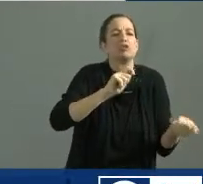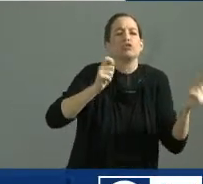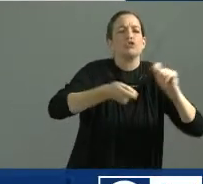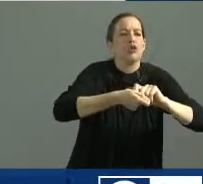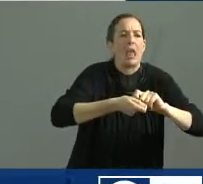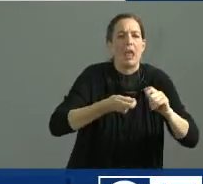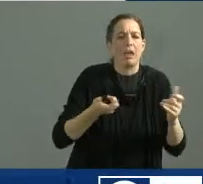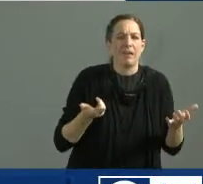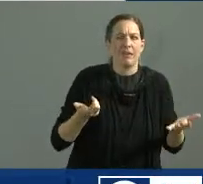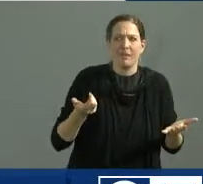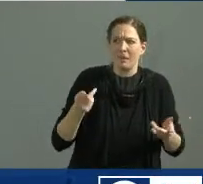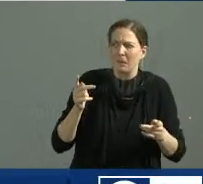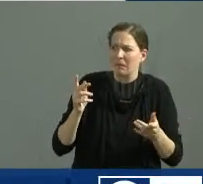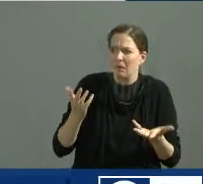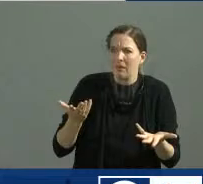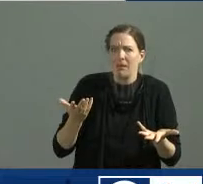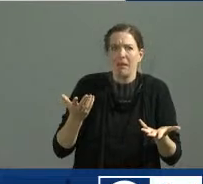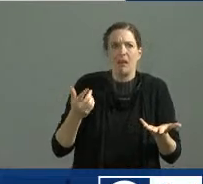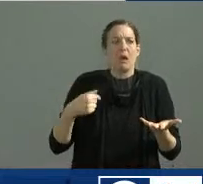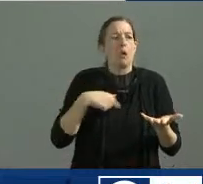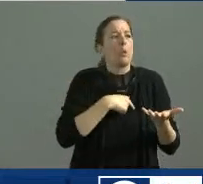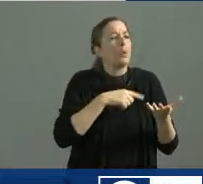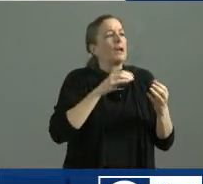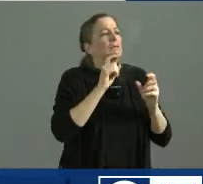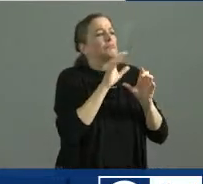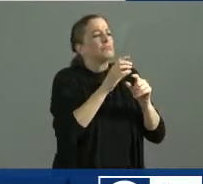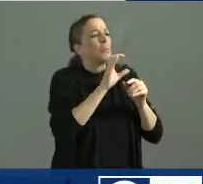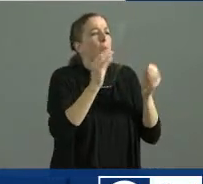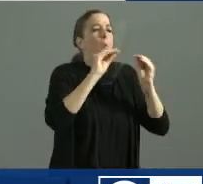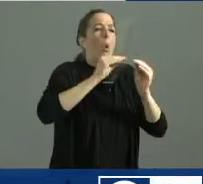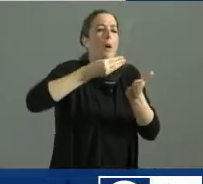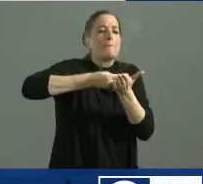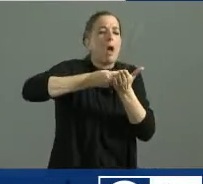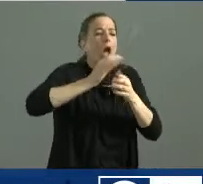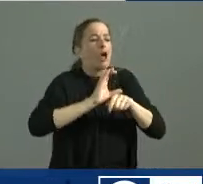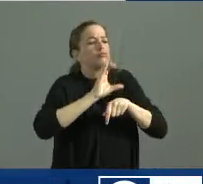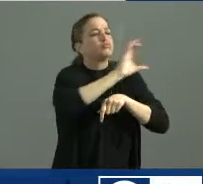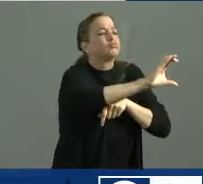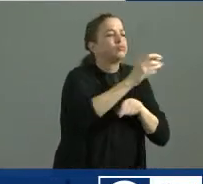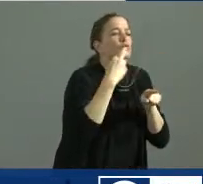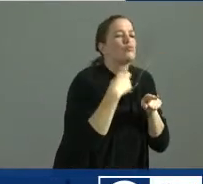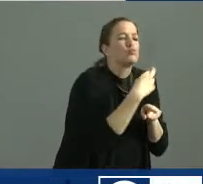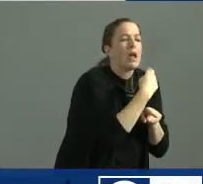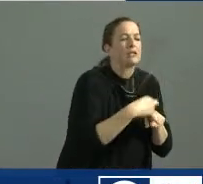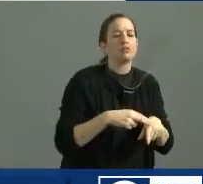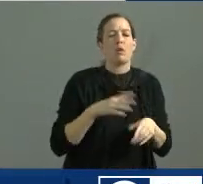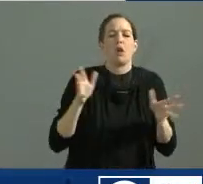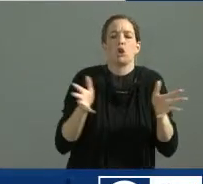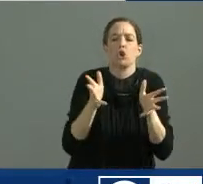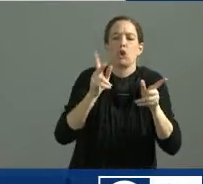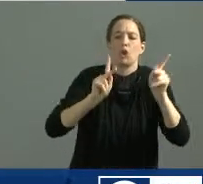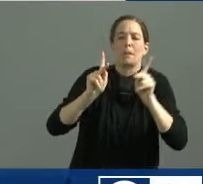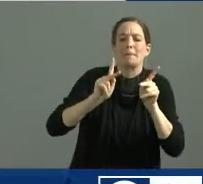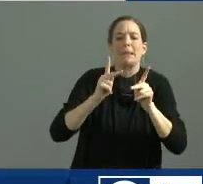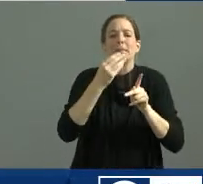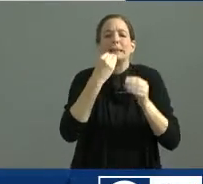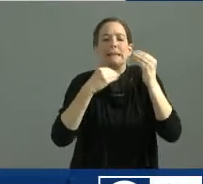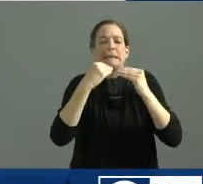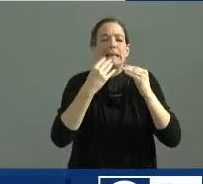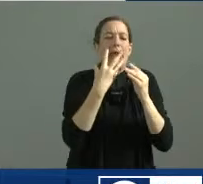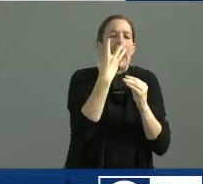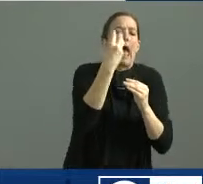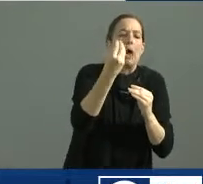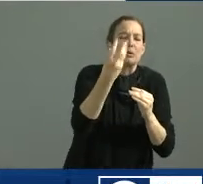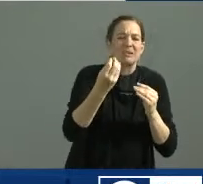we're giving money to the restaurants so they can encourage more people to eat outside. At what point do we need more